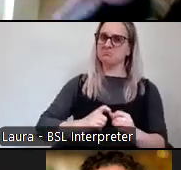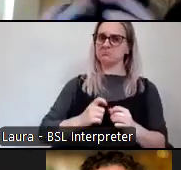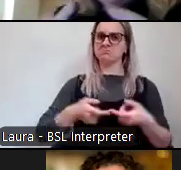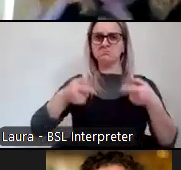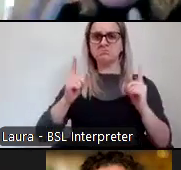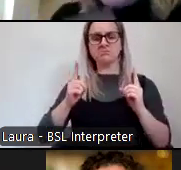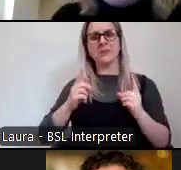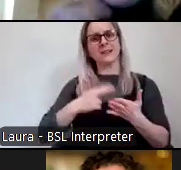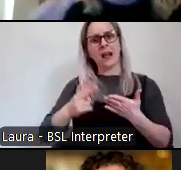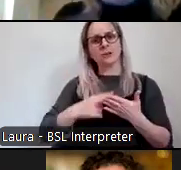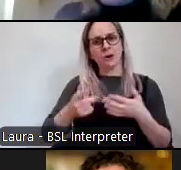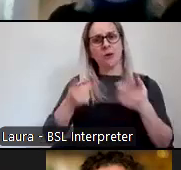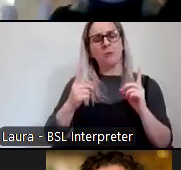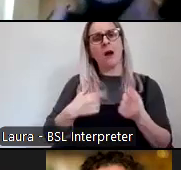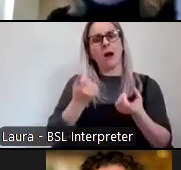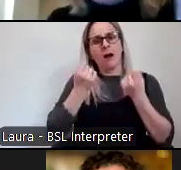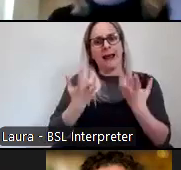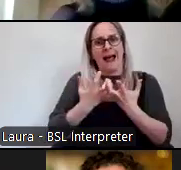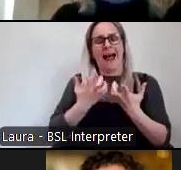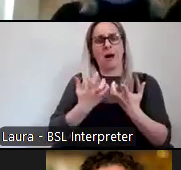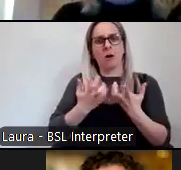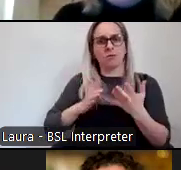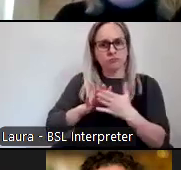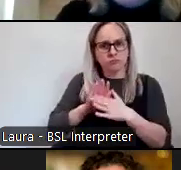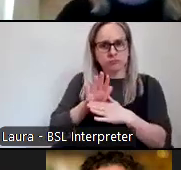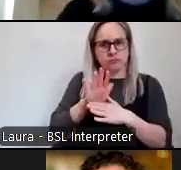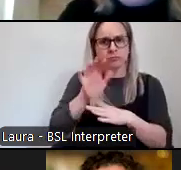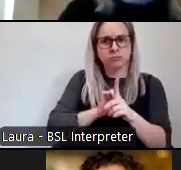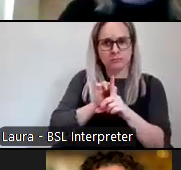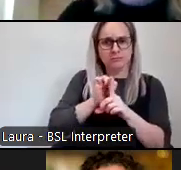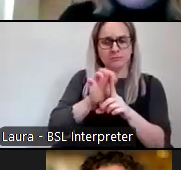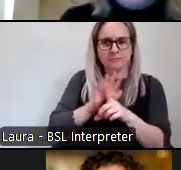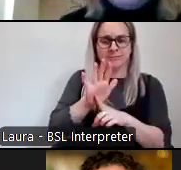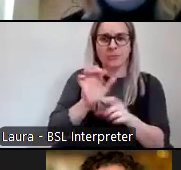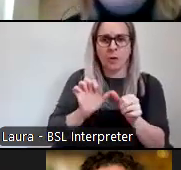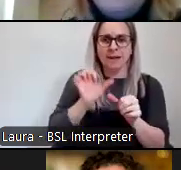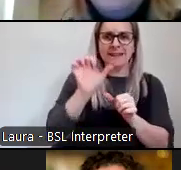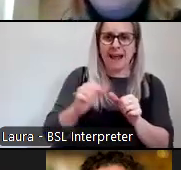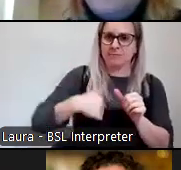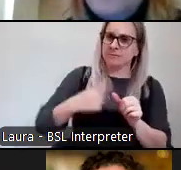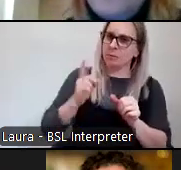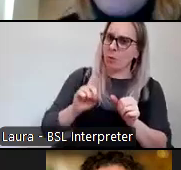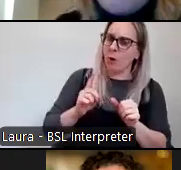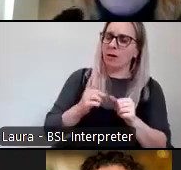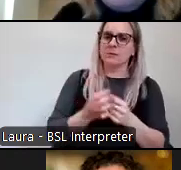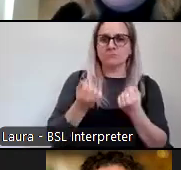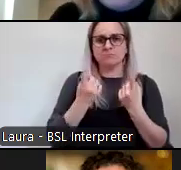you understanding of how you can progress to your next steps? What might those next steps look like? Really